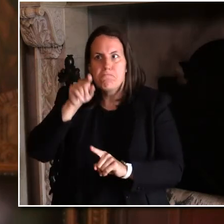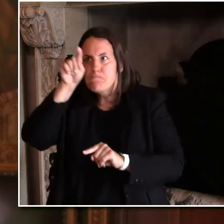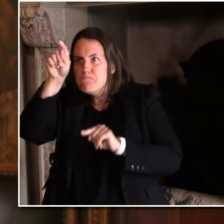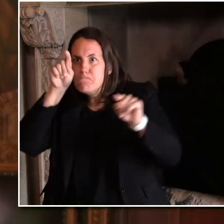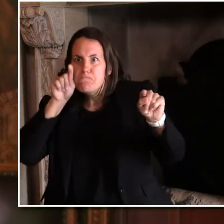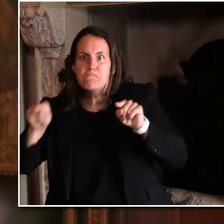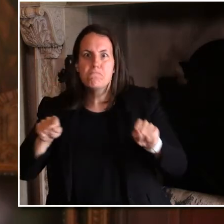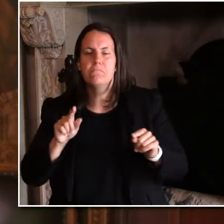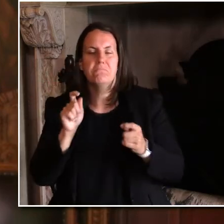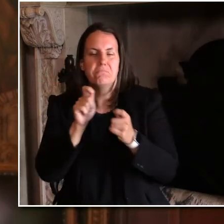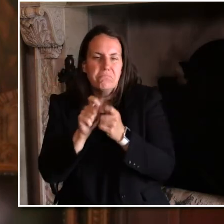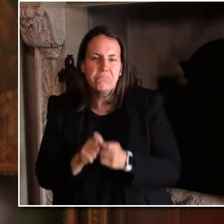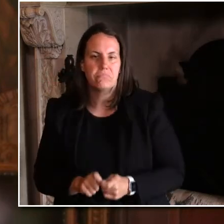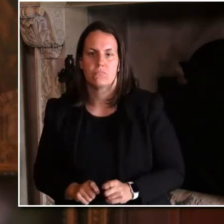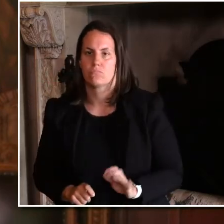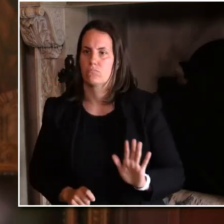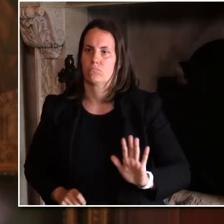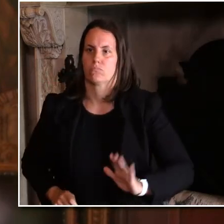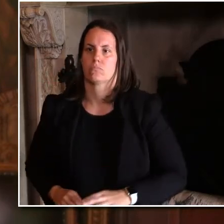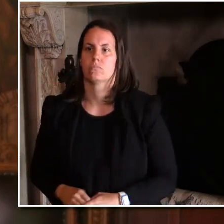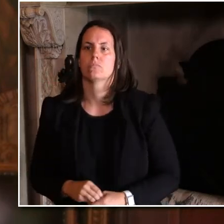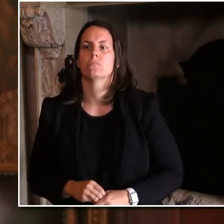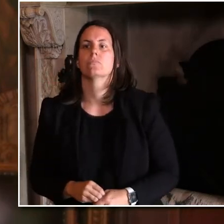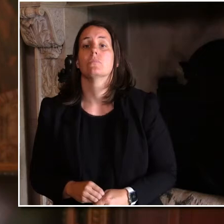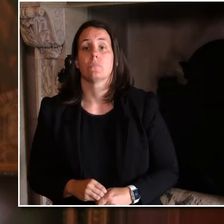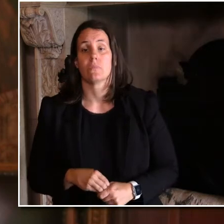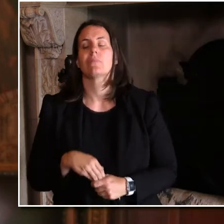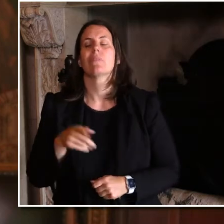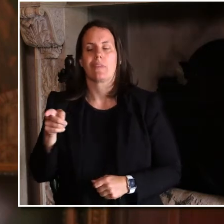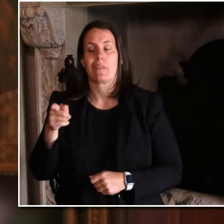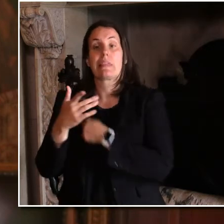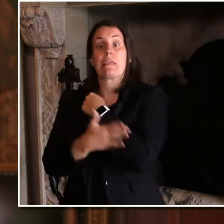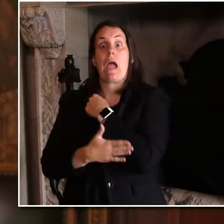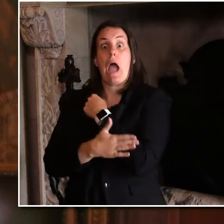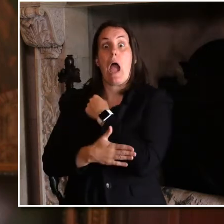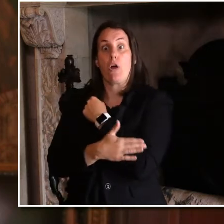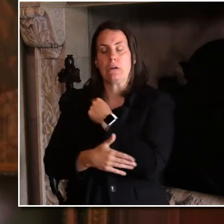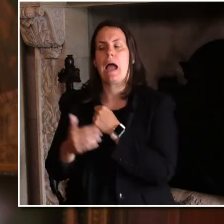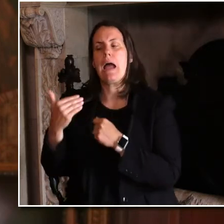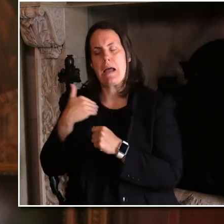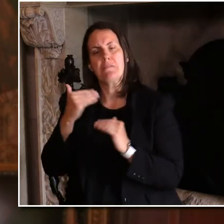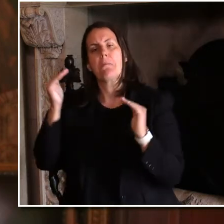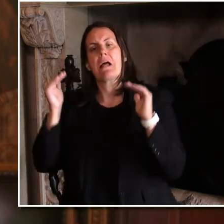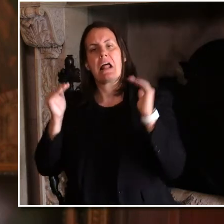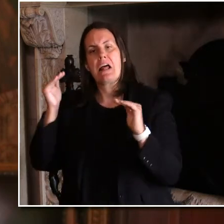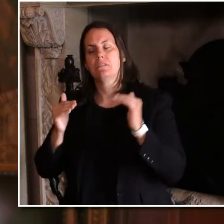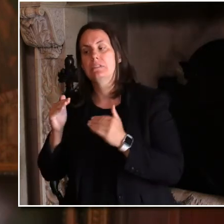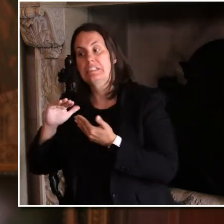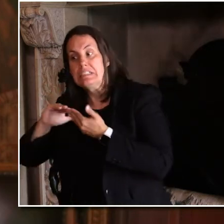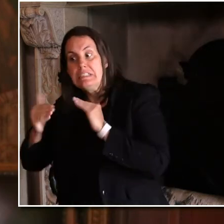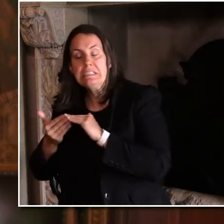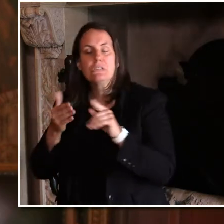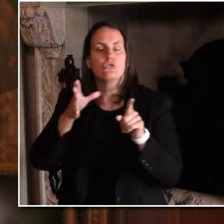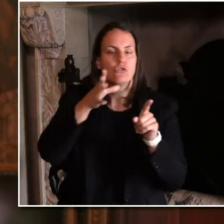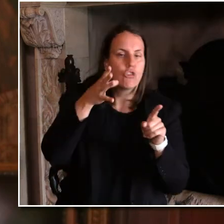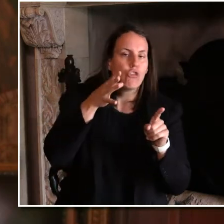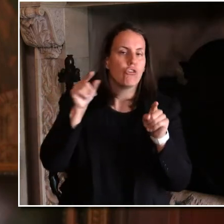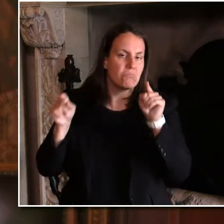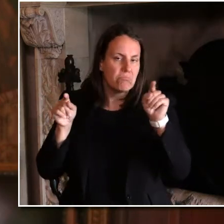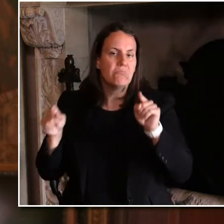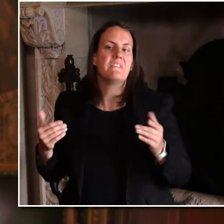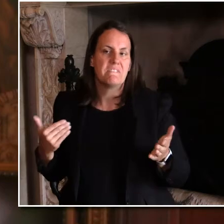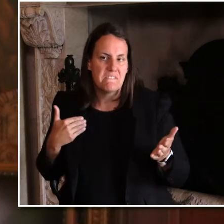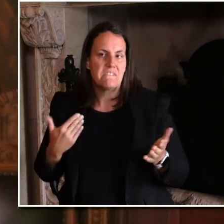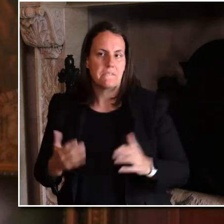rural counties behind, for example, really to get a representative focus. So for the antibody test, it's going to be starting